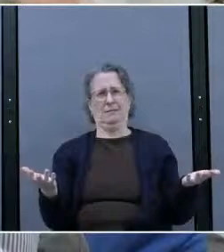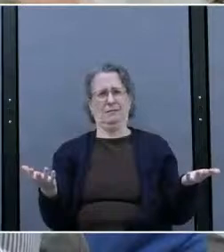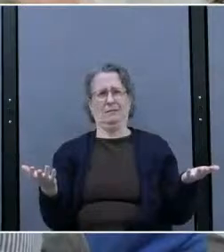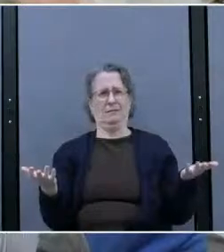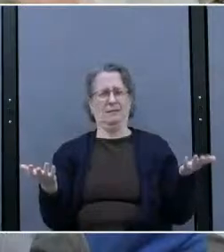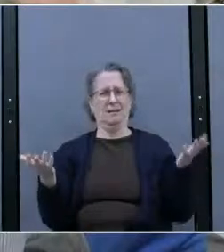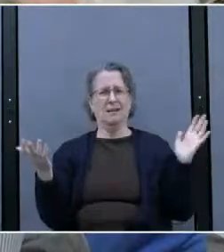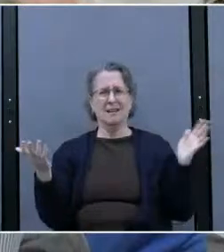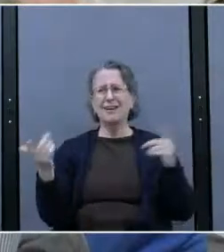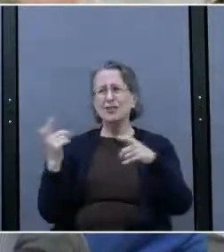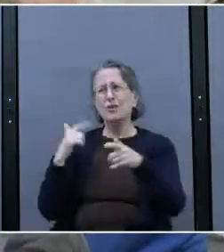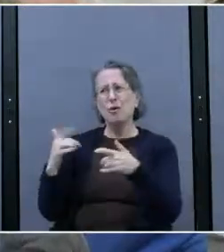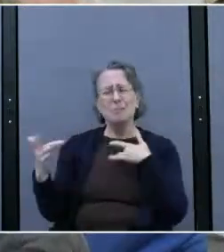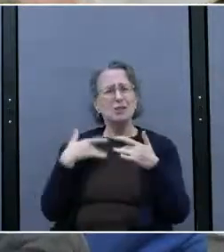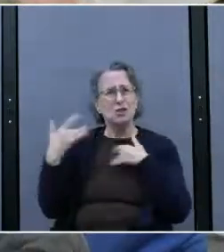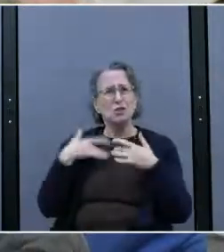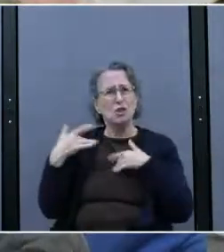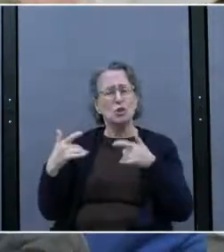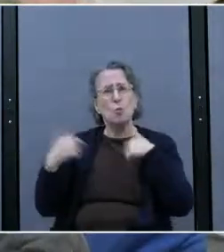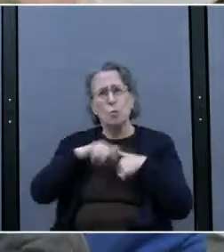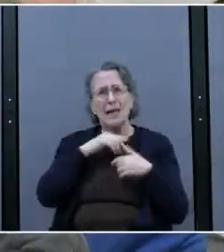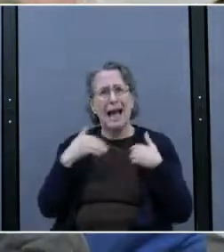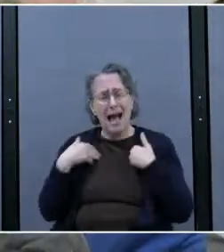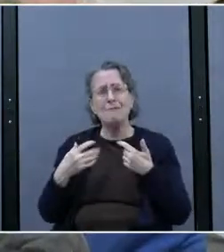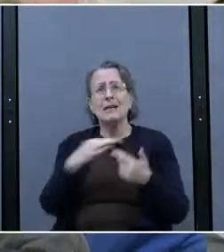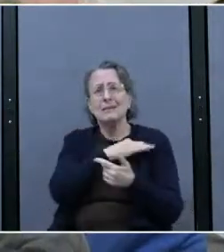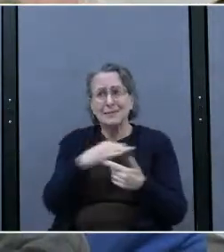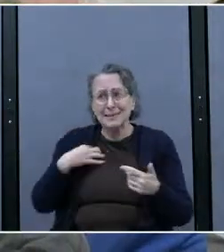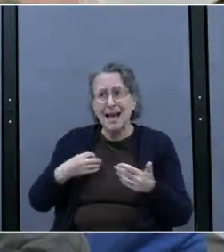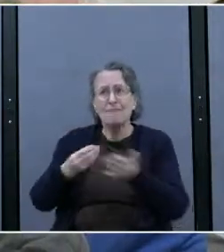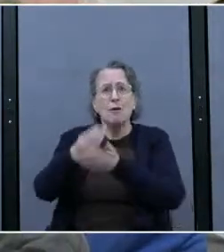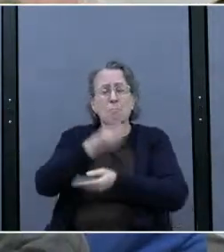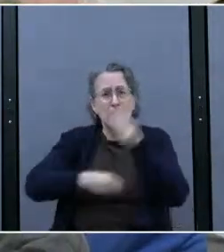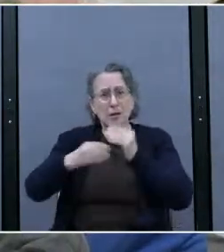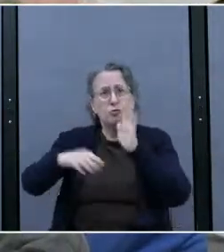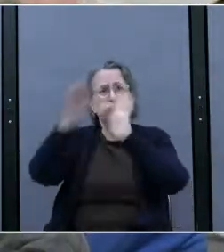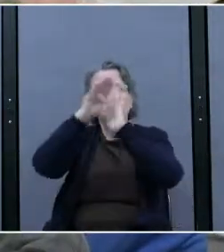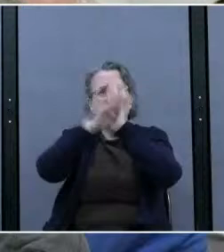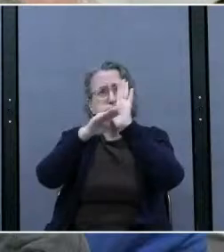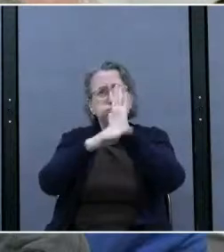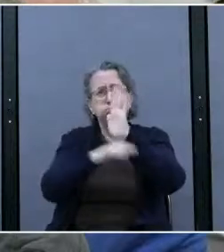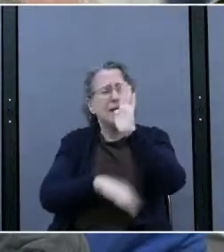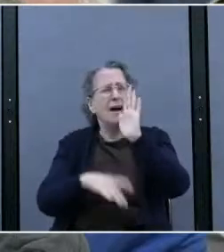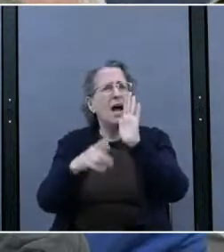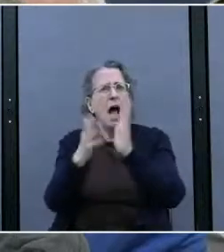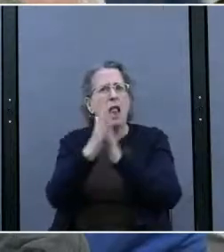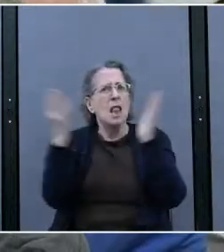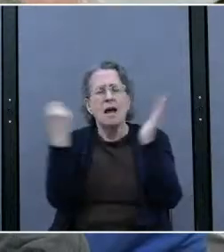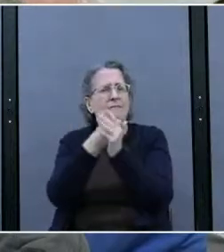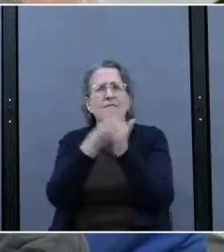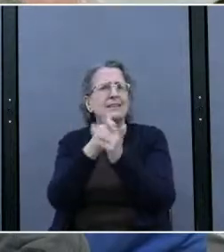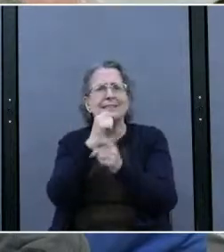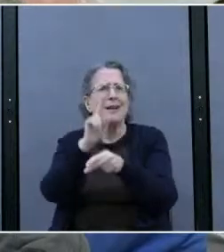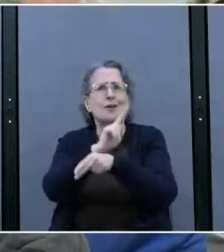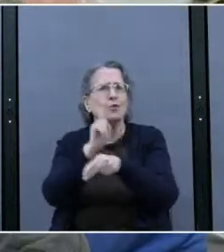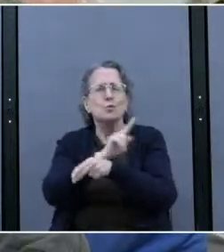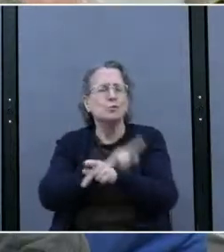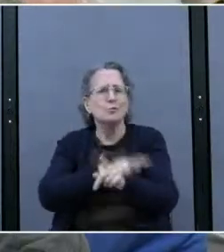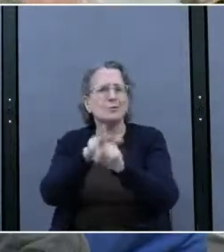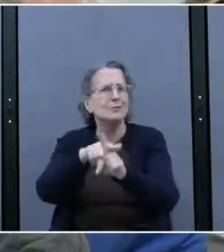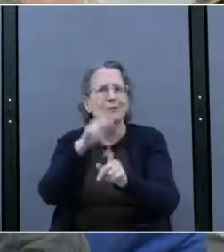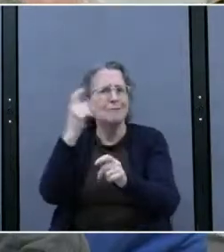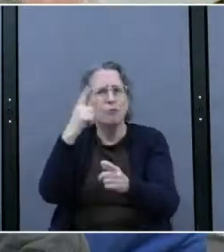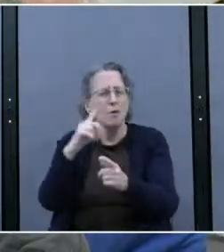all for staffing. That goes into the unassigned fund balance. Because someone was trying to talk to me about